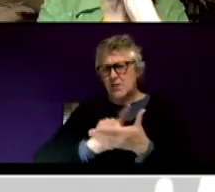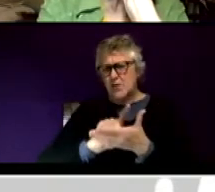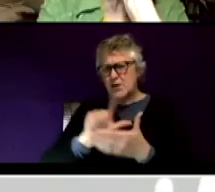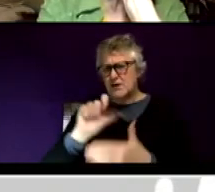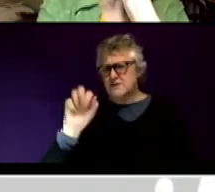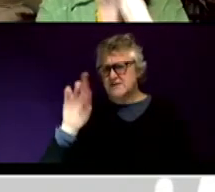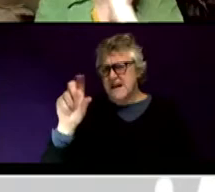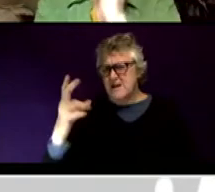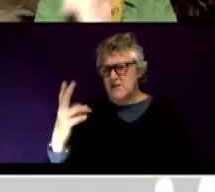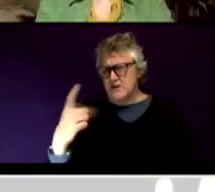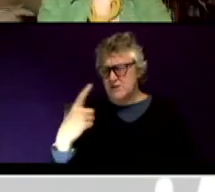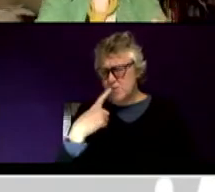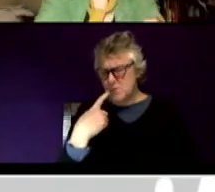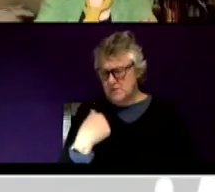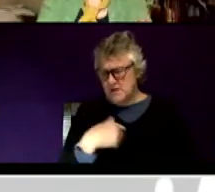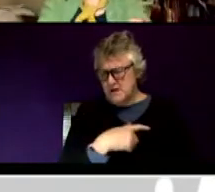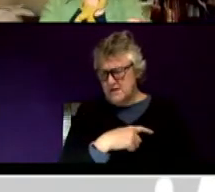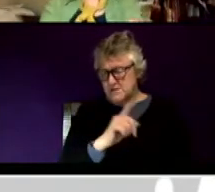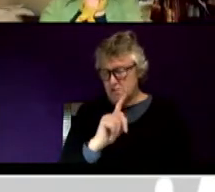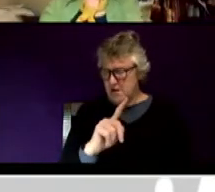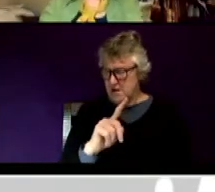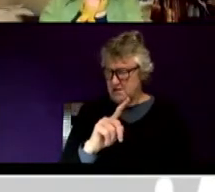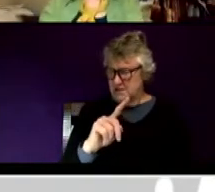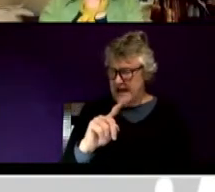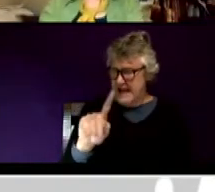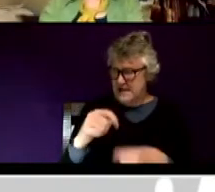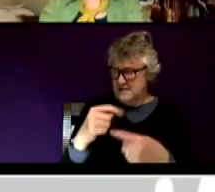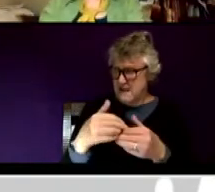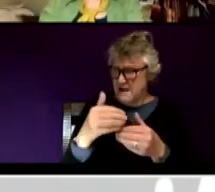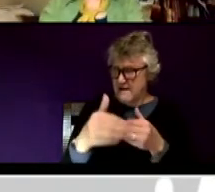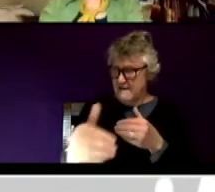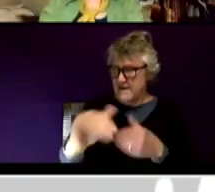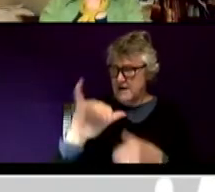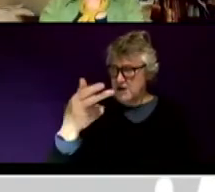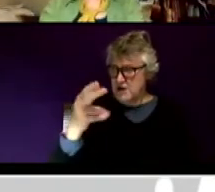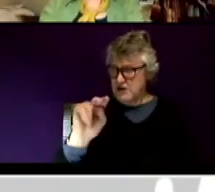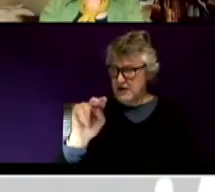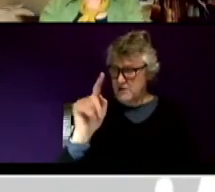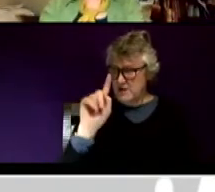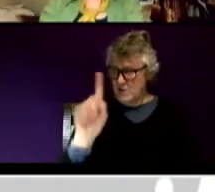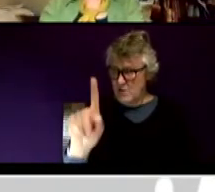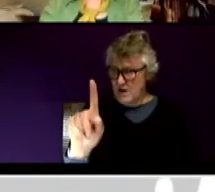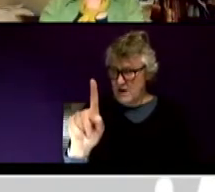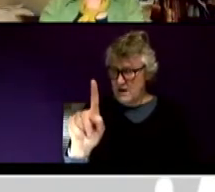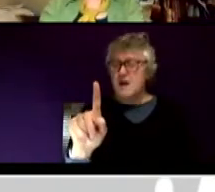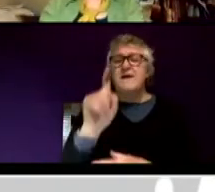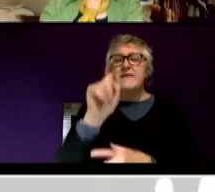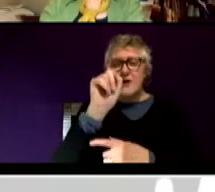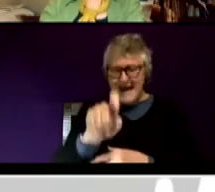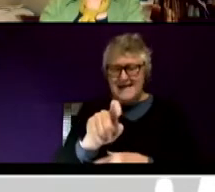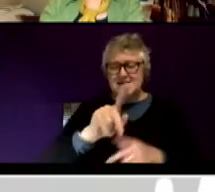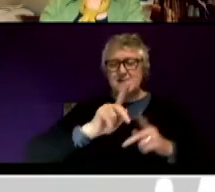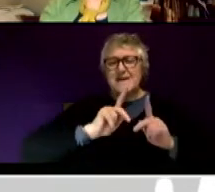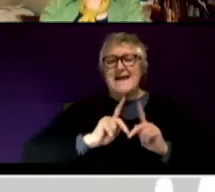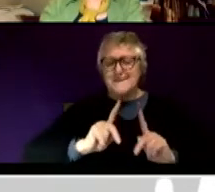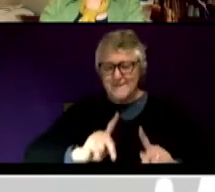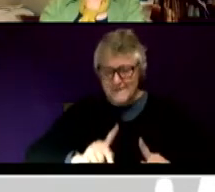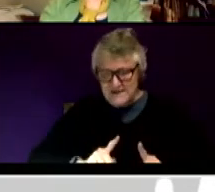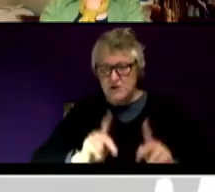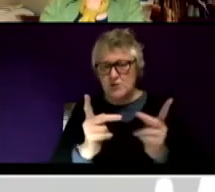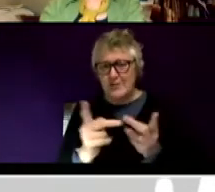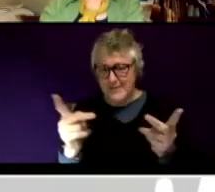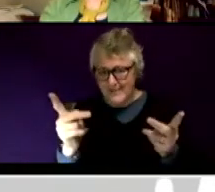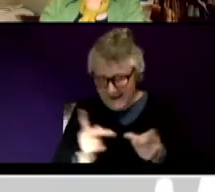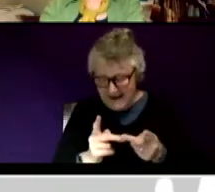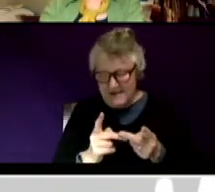of January 1, there has to be a physical place for people to go and then watch stuff. If